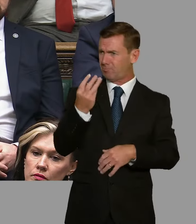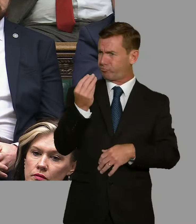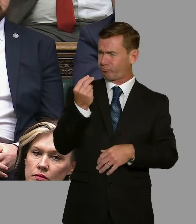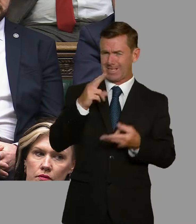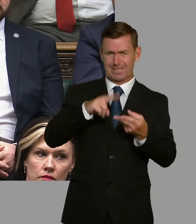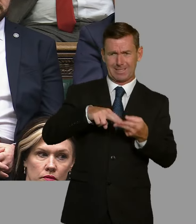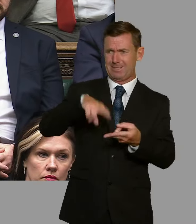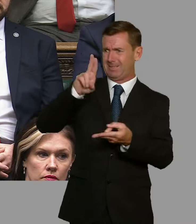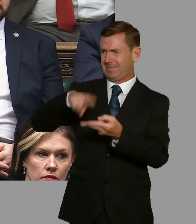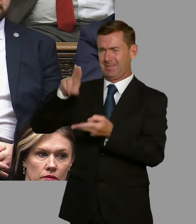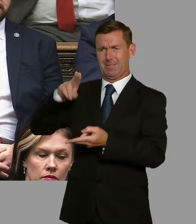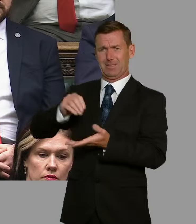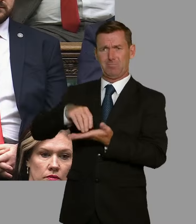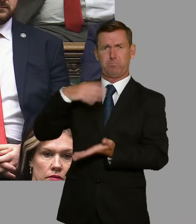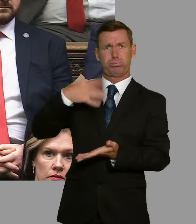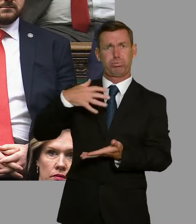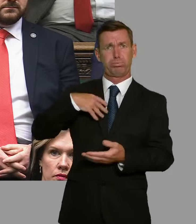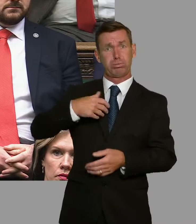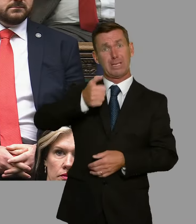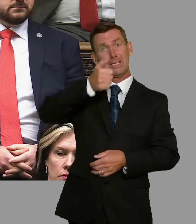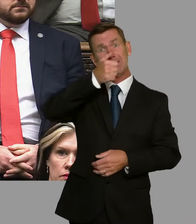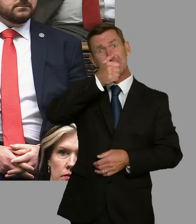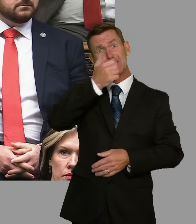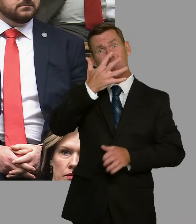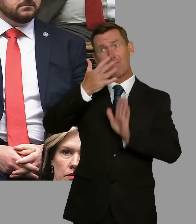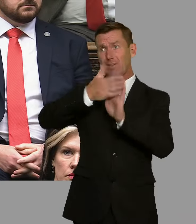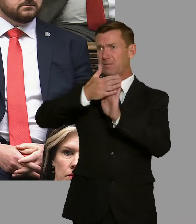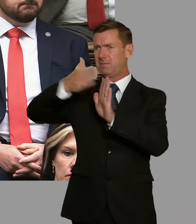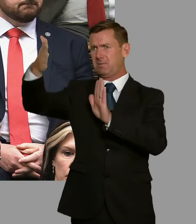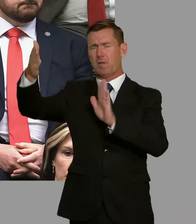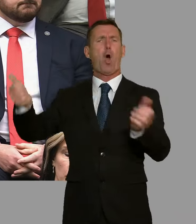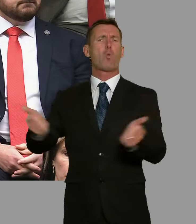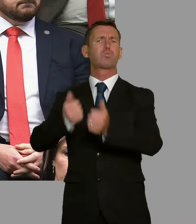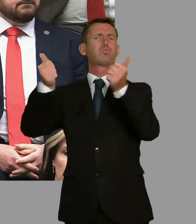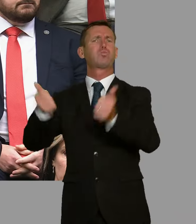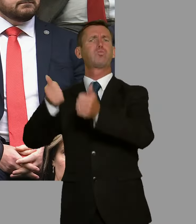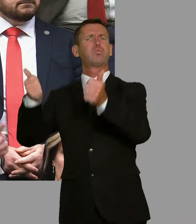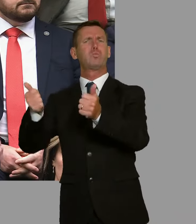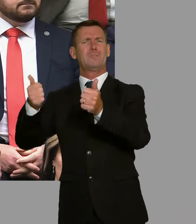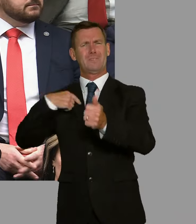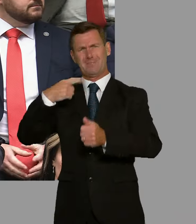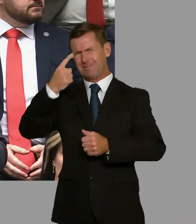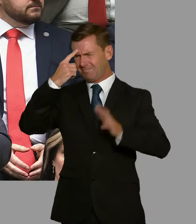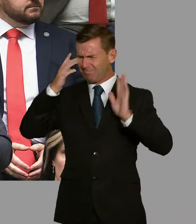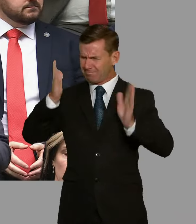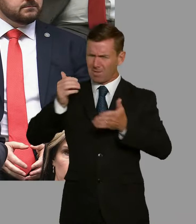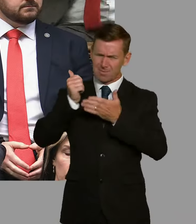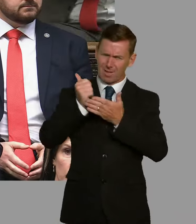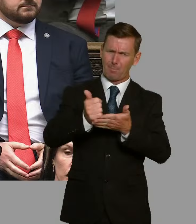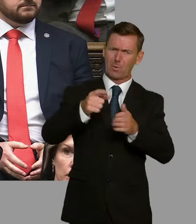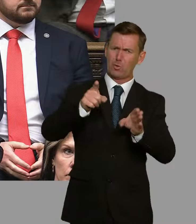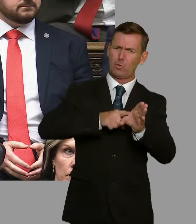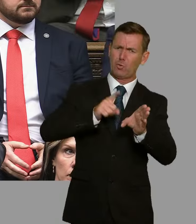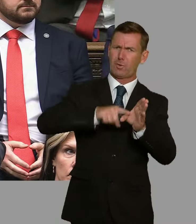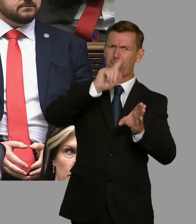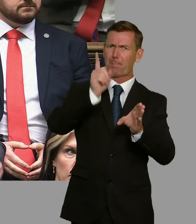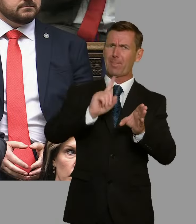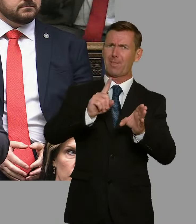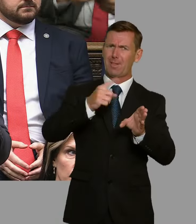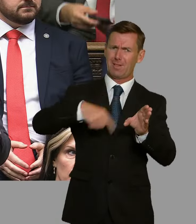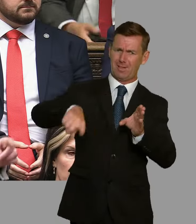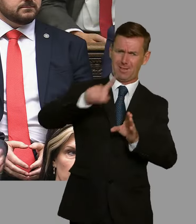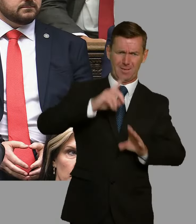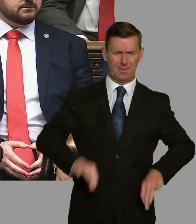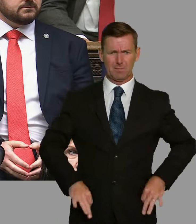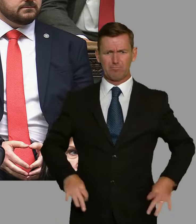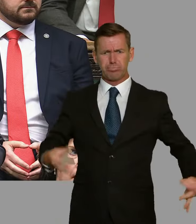increase opportunities for younger people and help put more money in their pocket. But sadly this week we saw the Scottish Government seek to close off an opportunity for young people